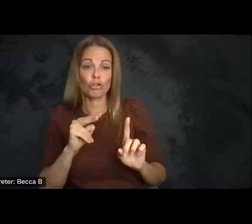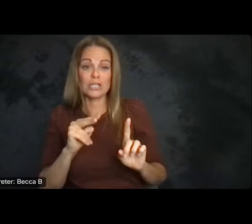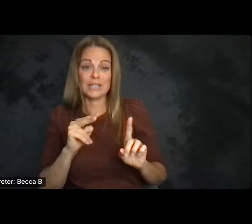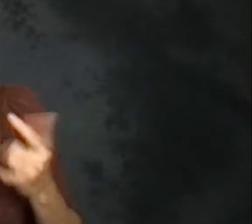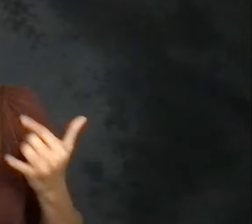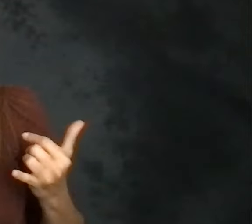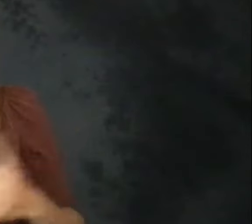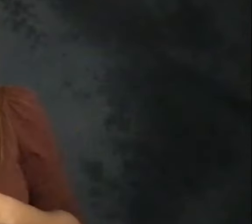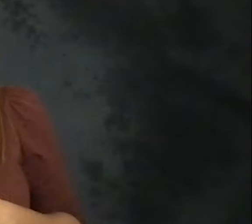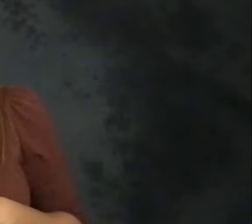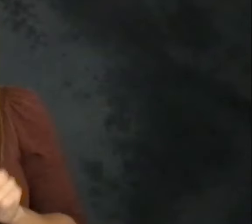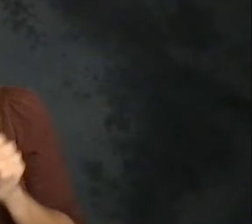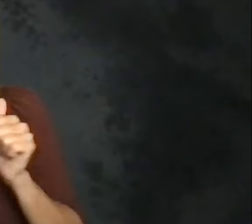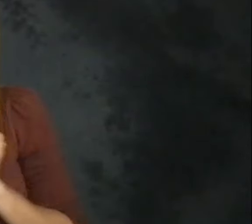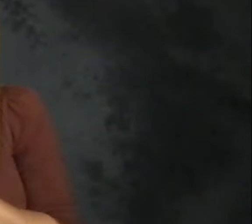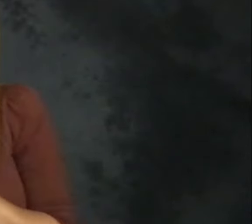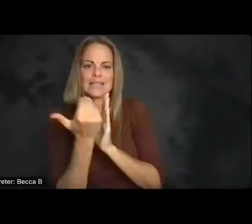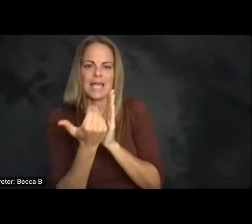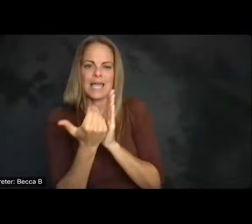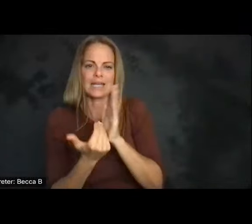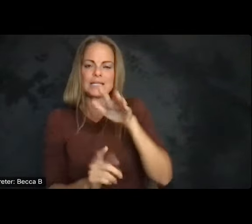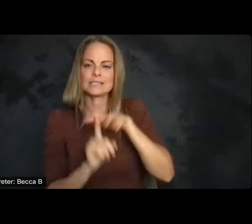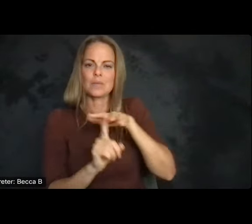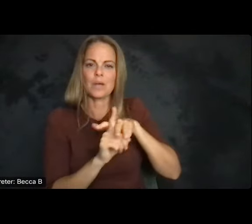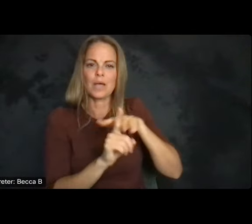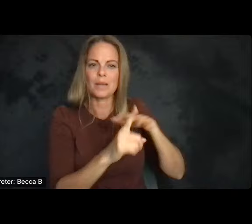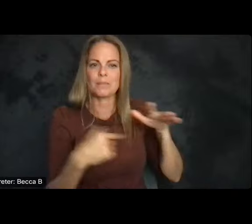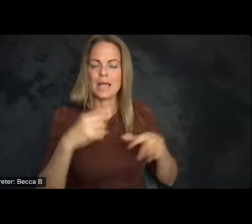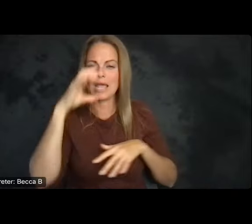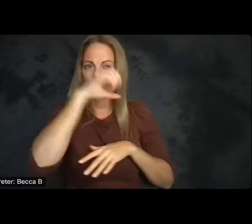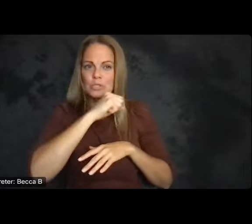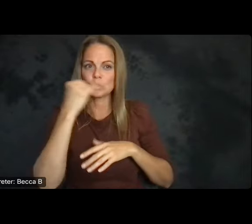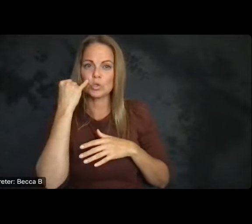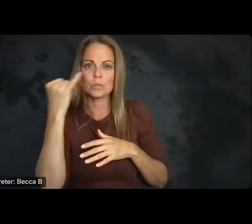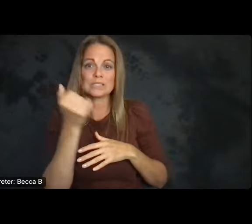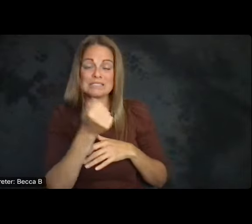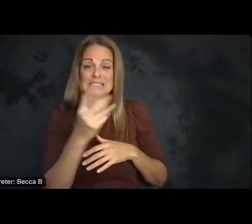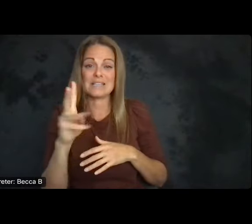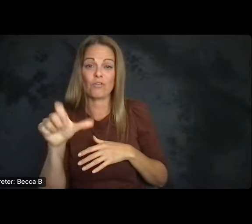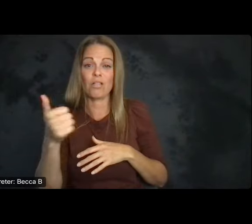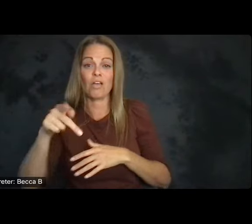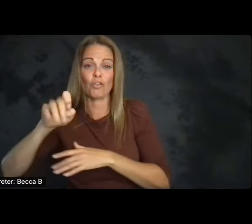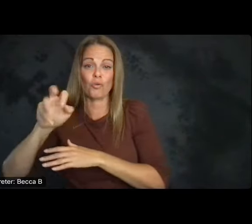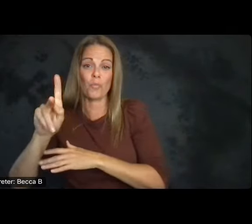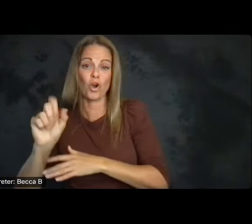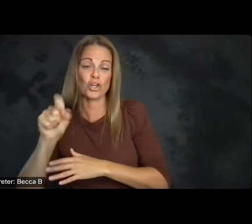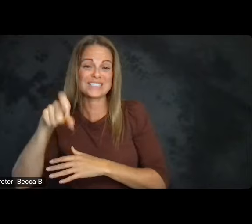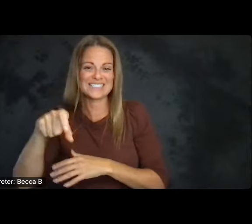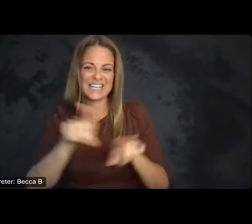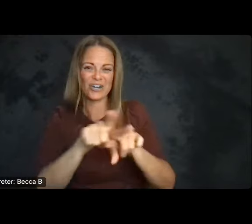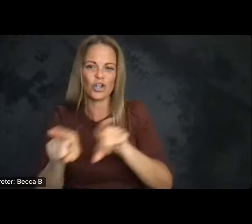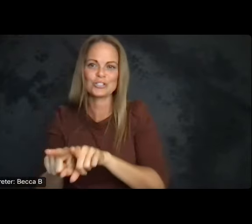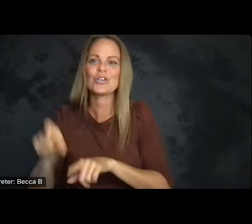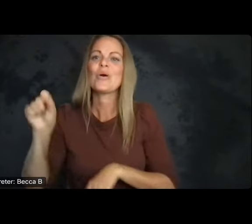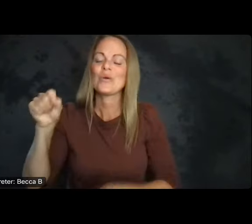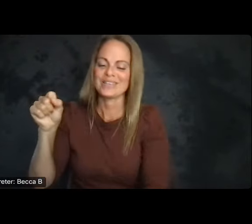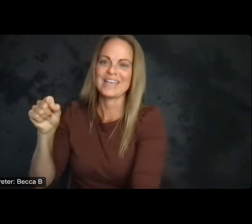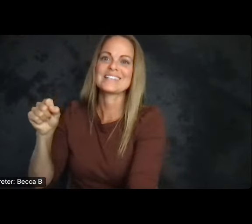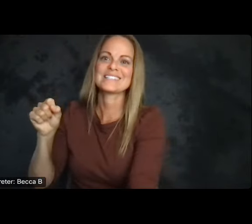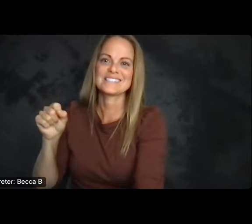any line items pop up, but I'm assuming if Cheney needs it, probably several of the other parks do too. Yeah, your assumption is